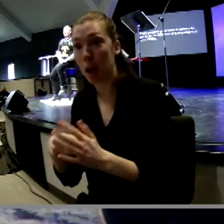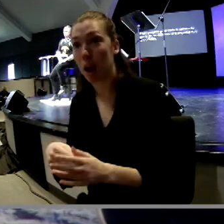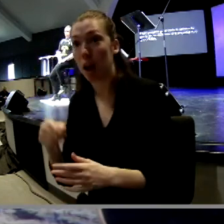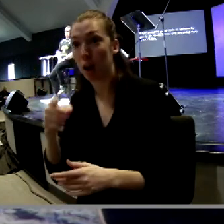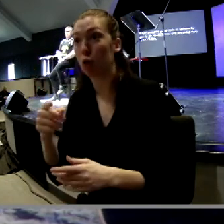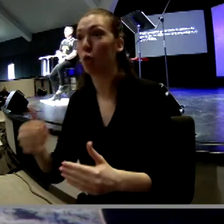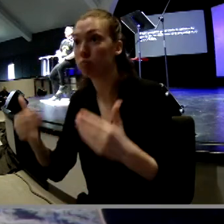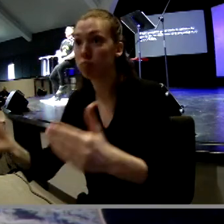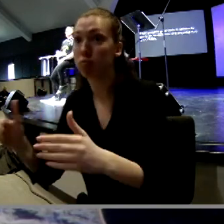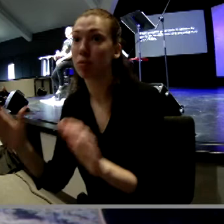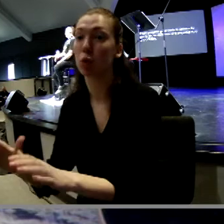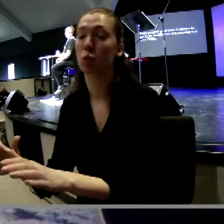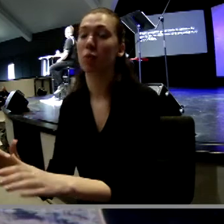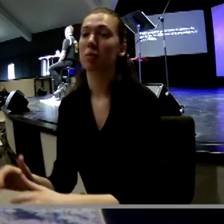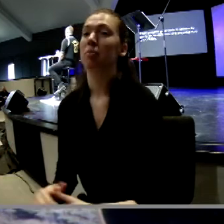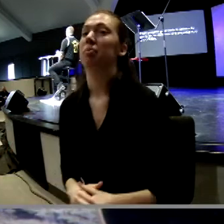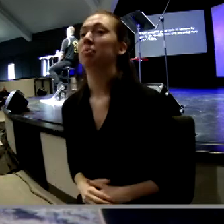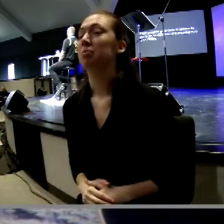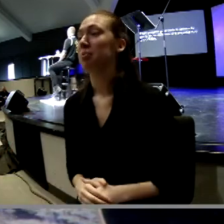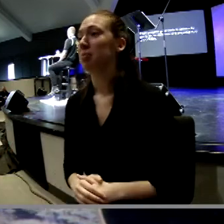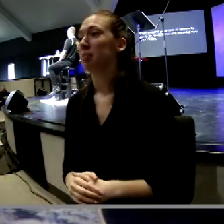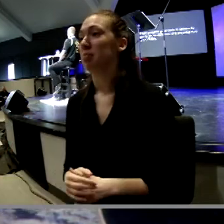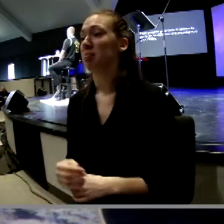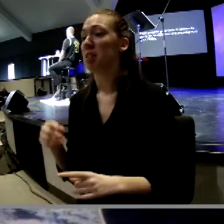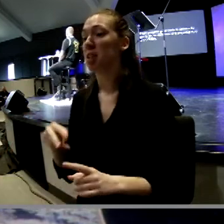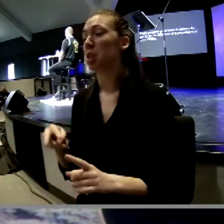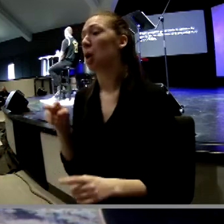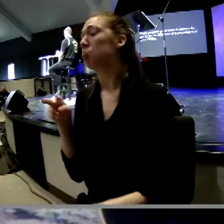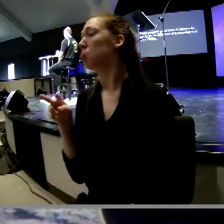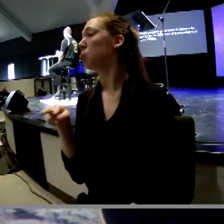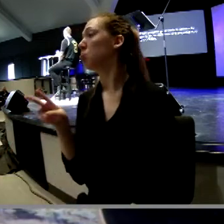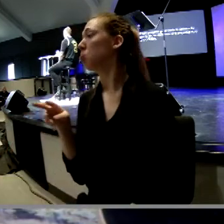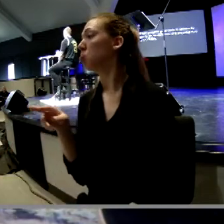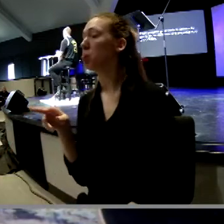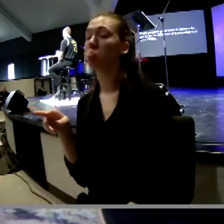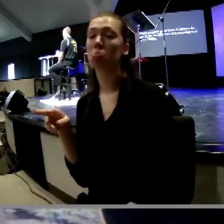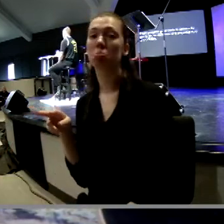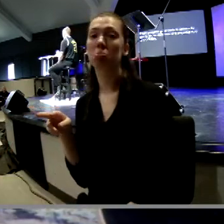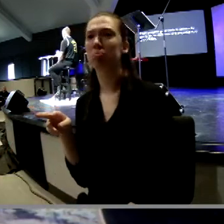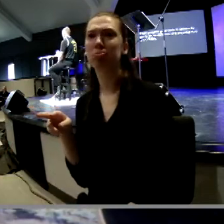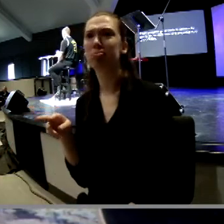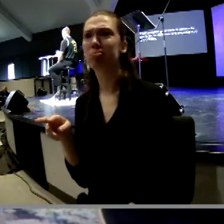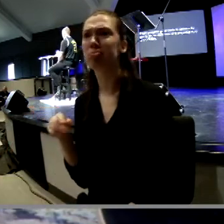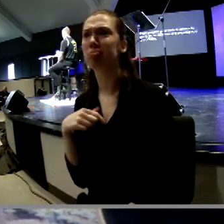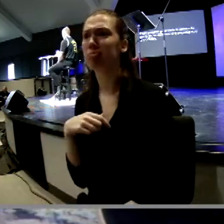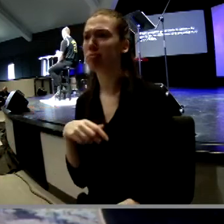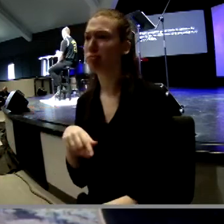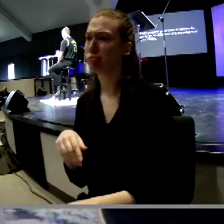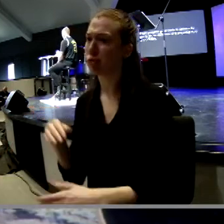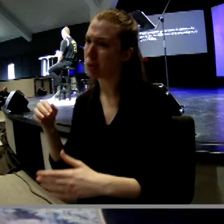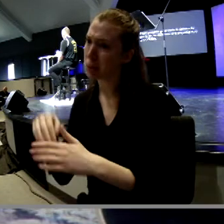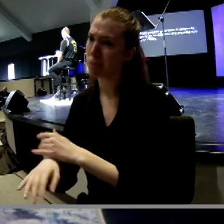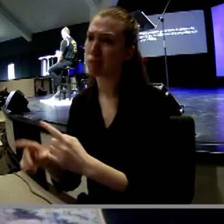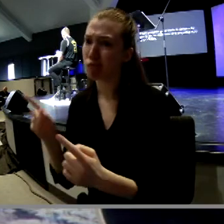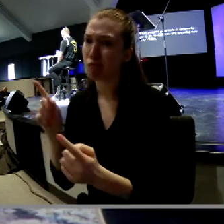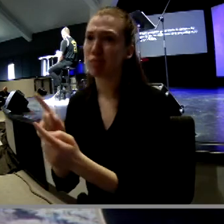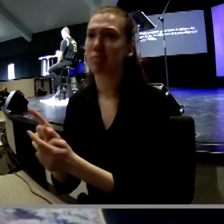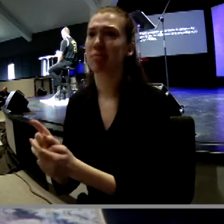watching church. This isn't a spectator sport. This is full contact origami.